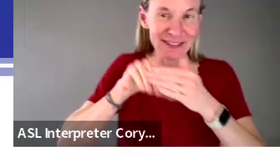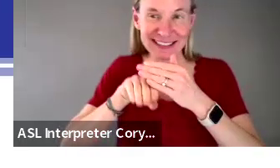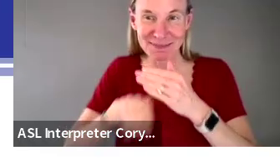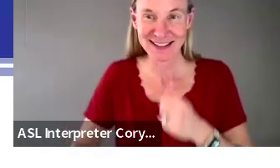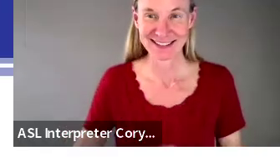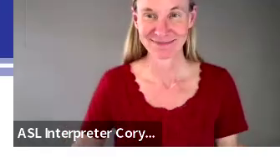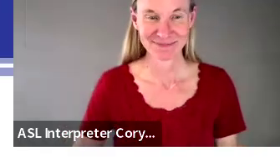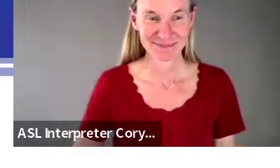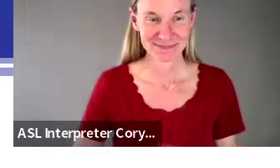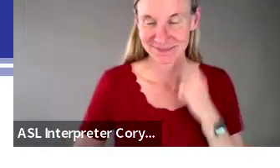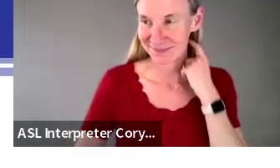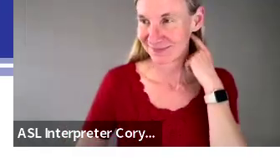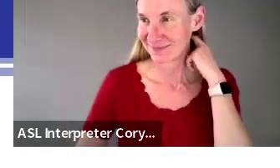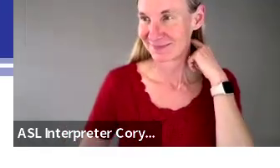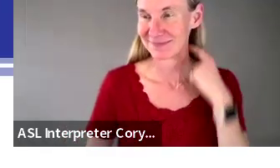accessibility.